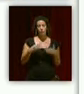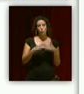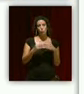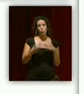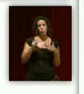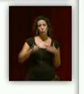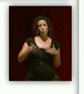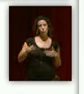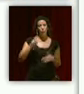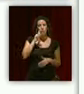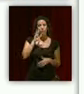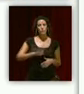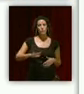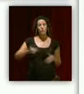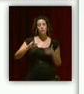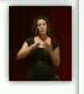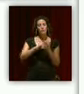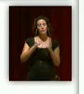for improvement.